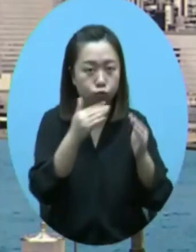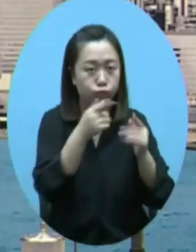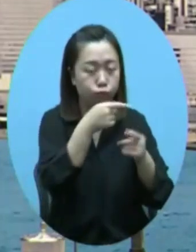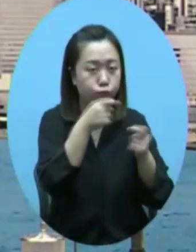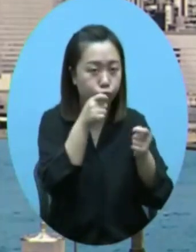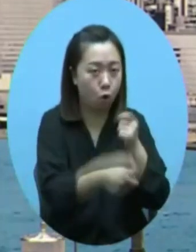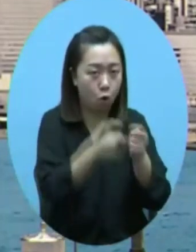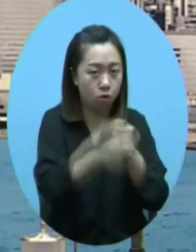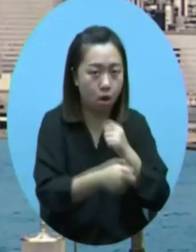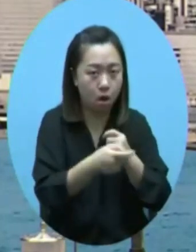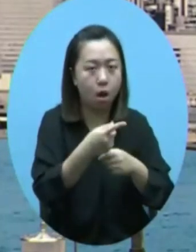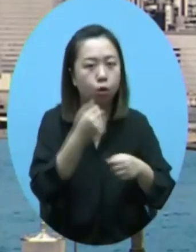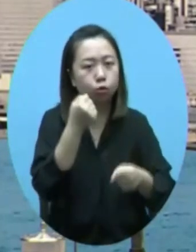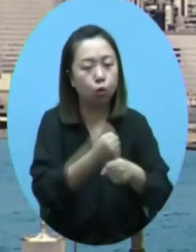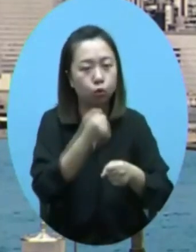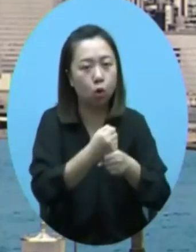He